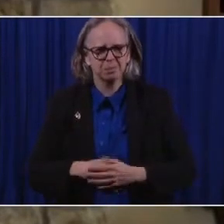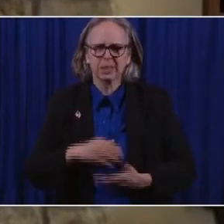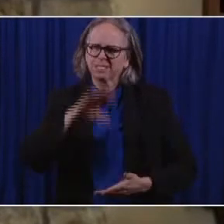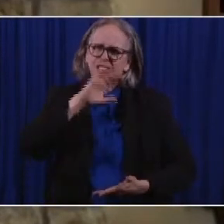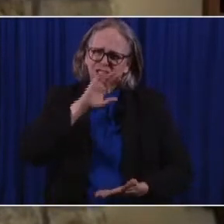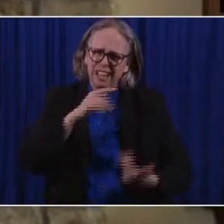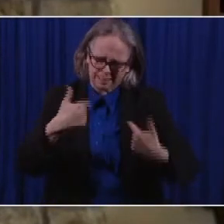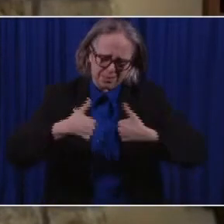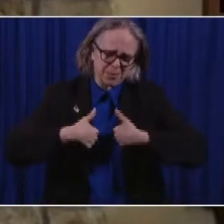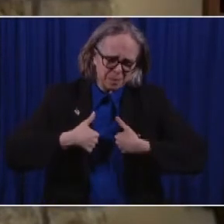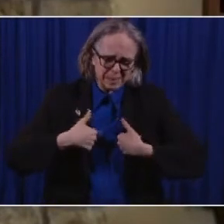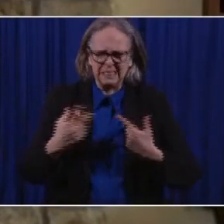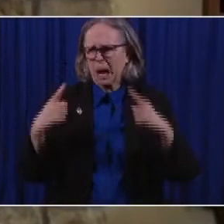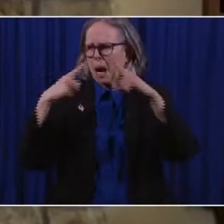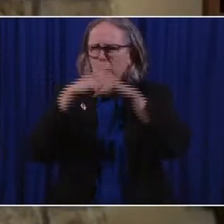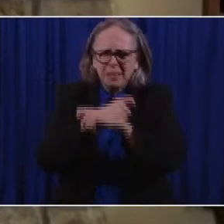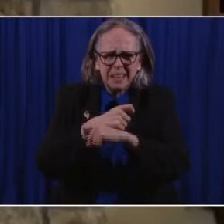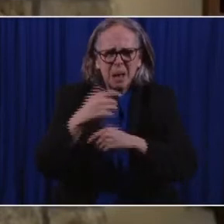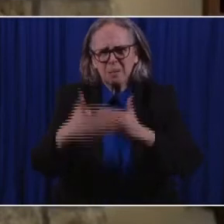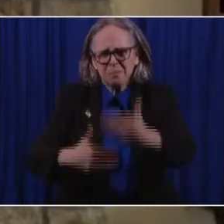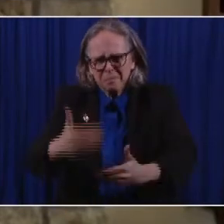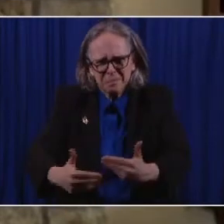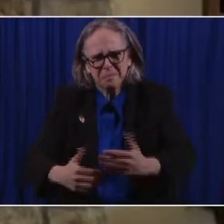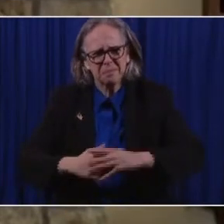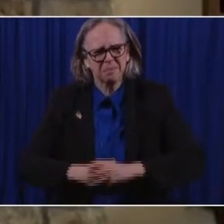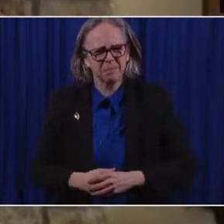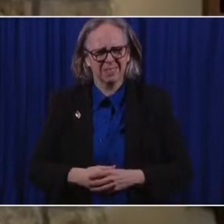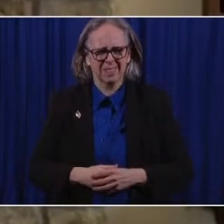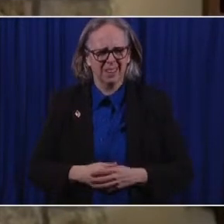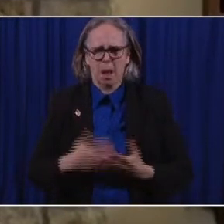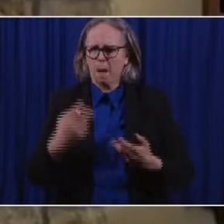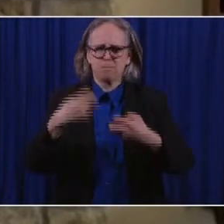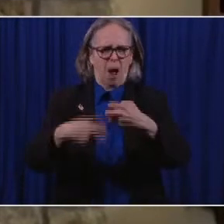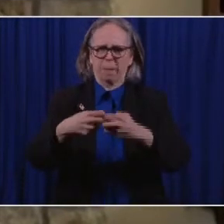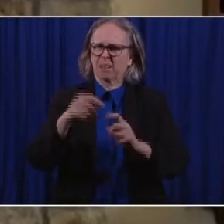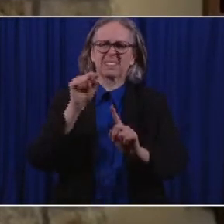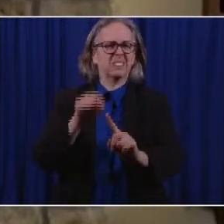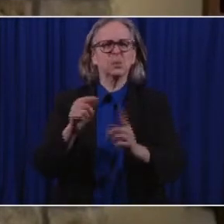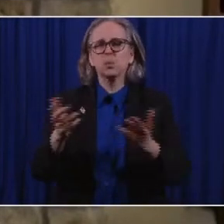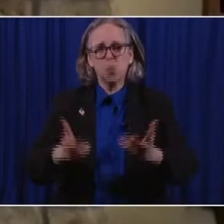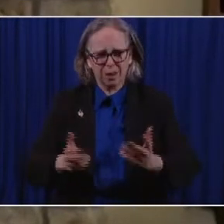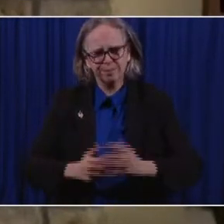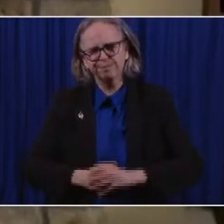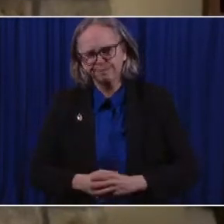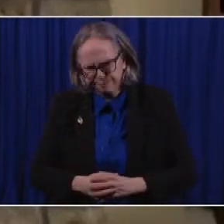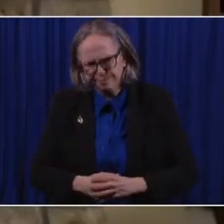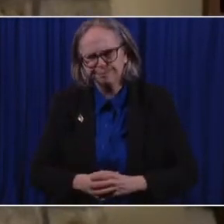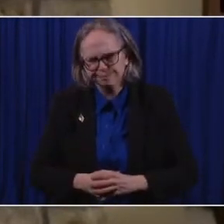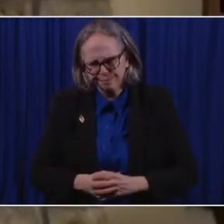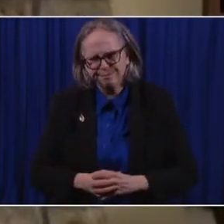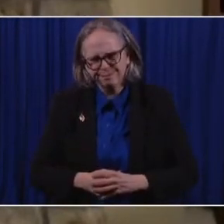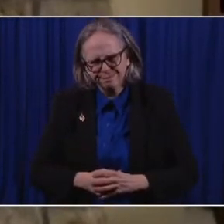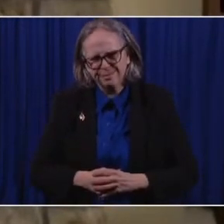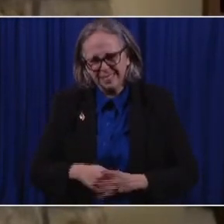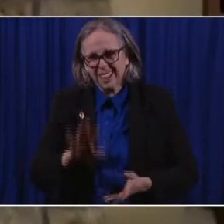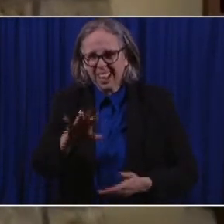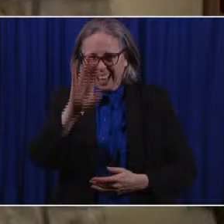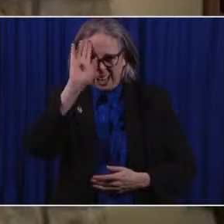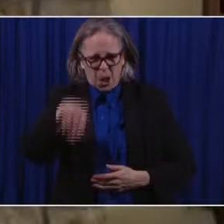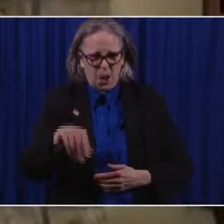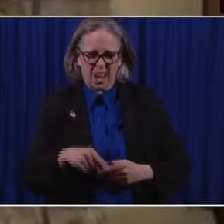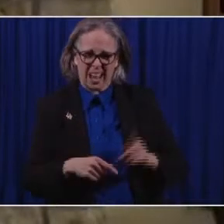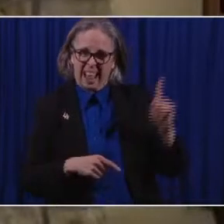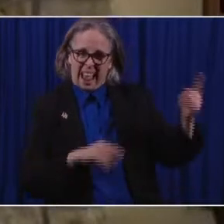But the real issue is for us to judge how well we're doing is, of those that have come into Ohio that